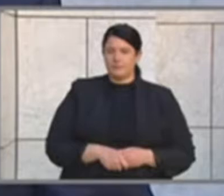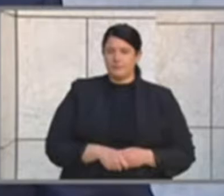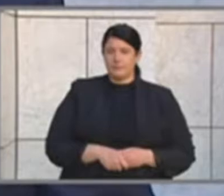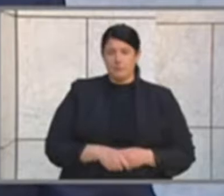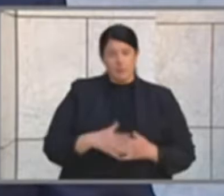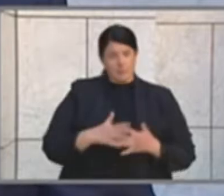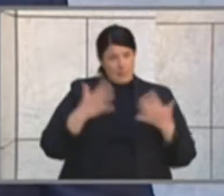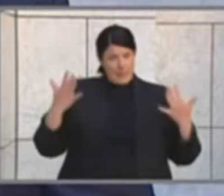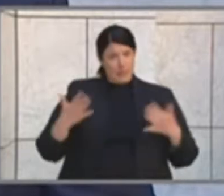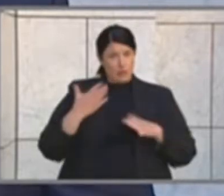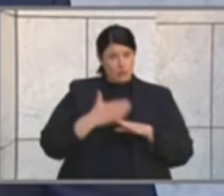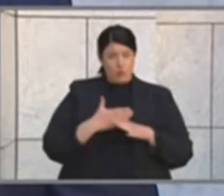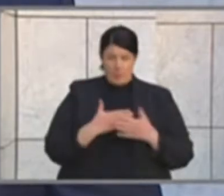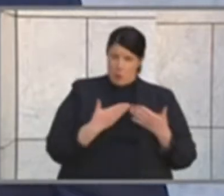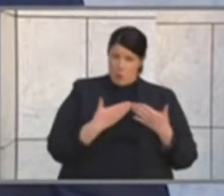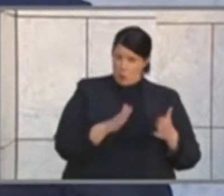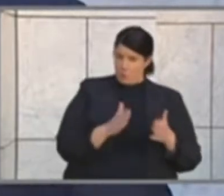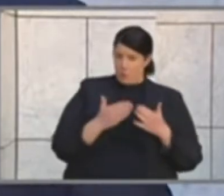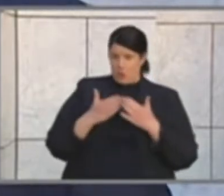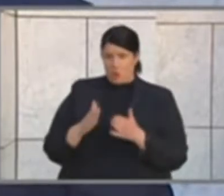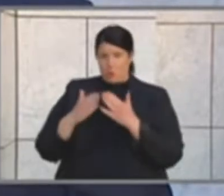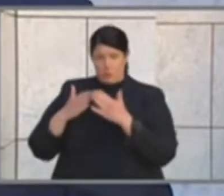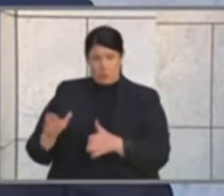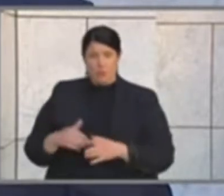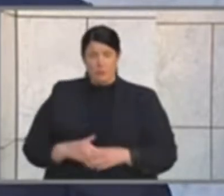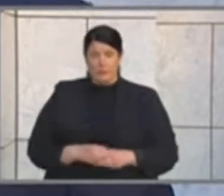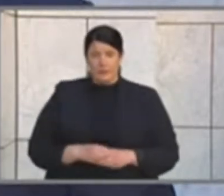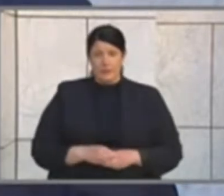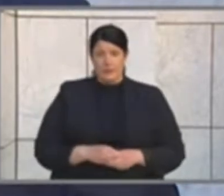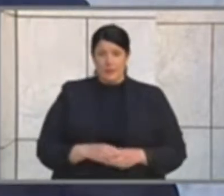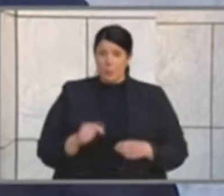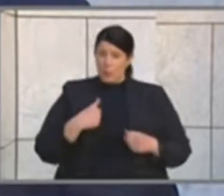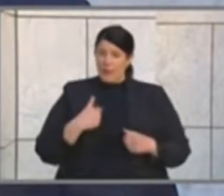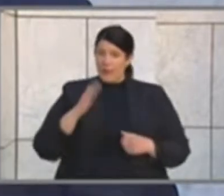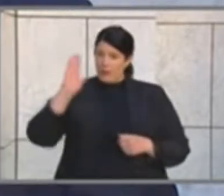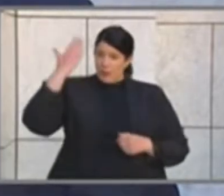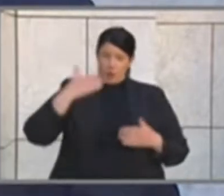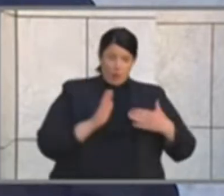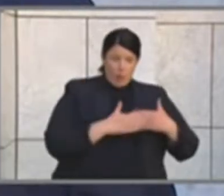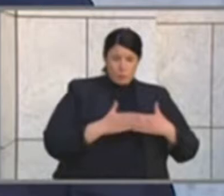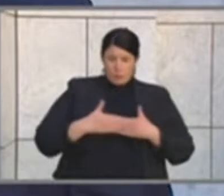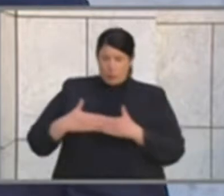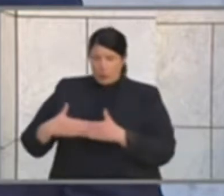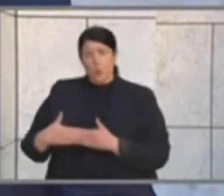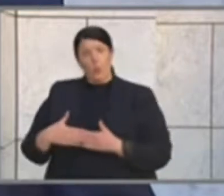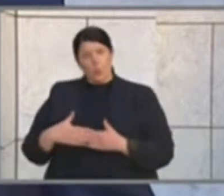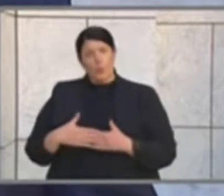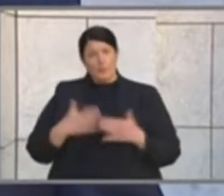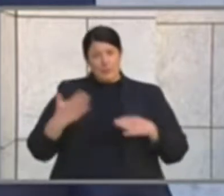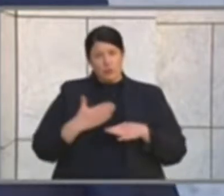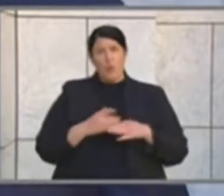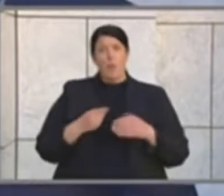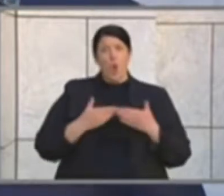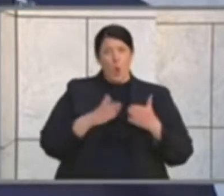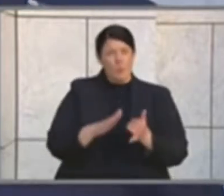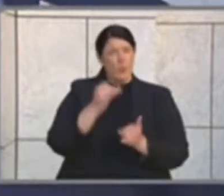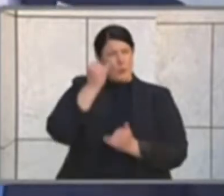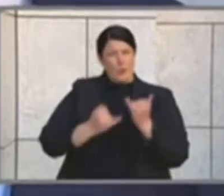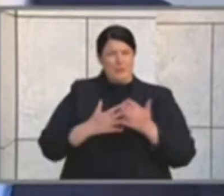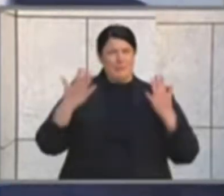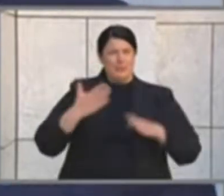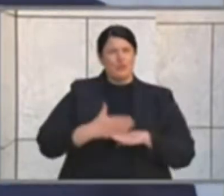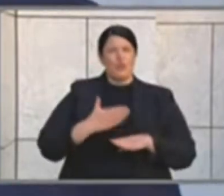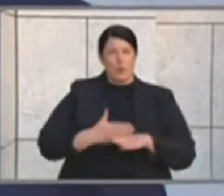of that task. It's one thing to close things down. It's entirely another to open them up again, and to do so in a COVID-safe